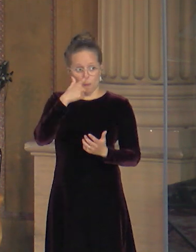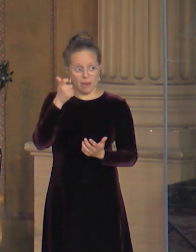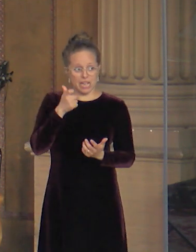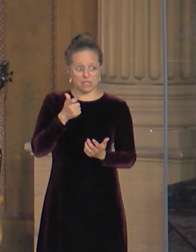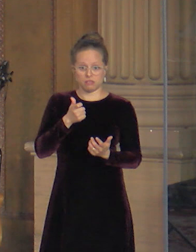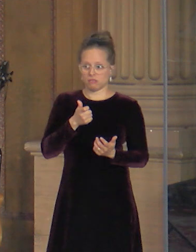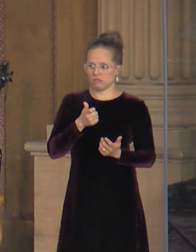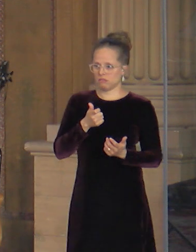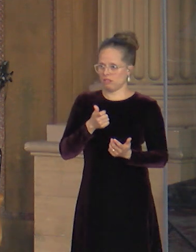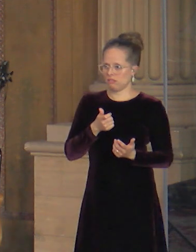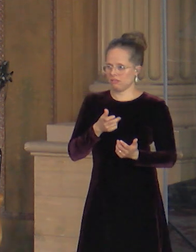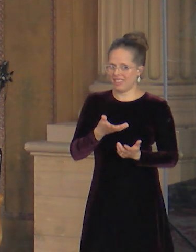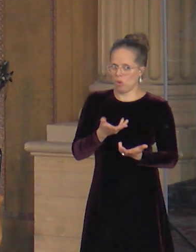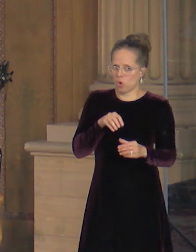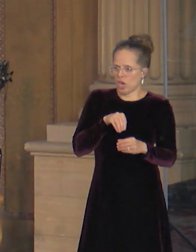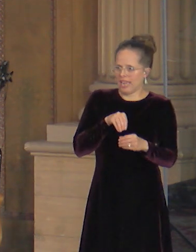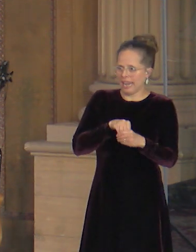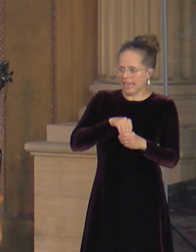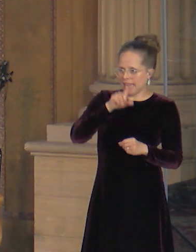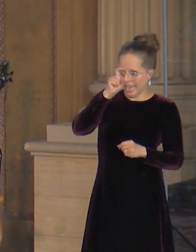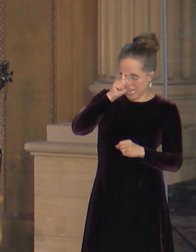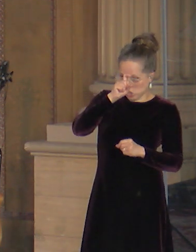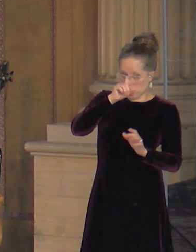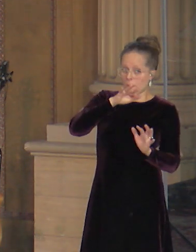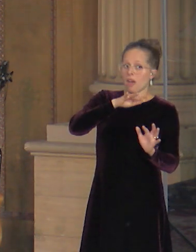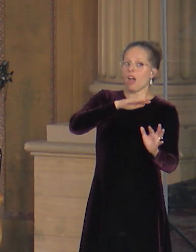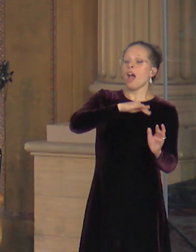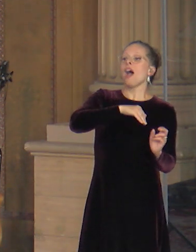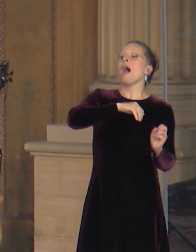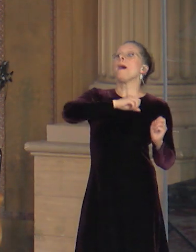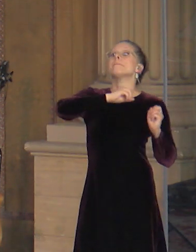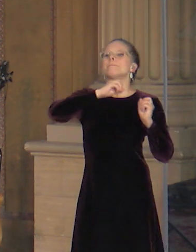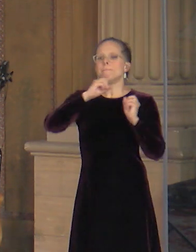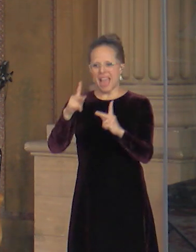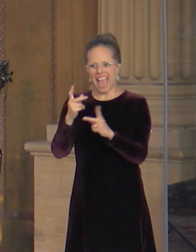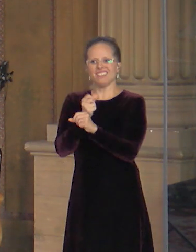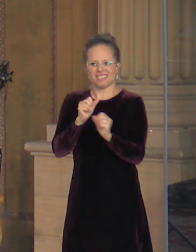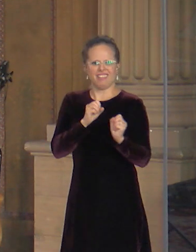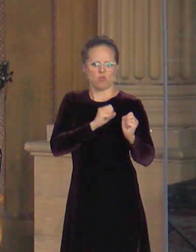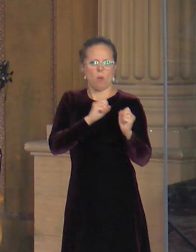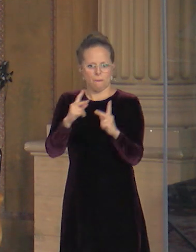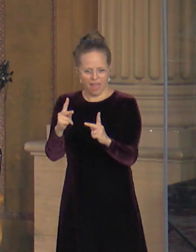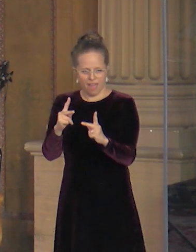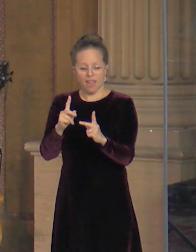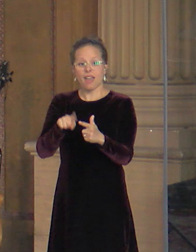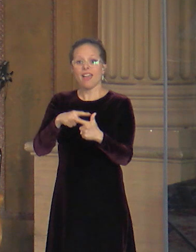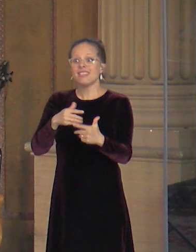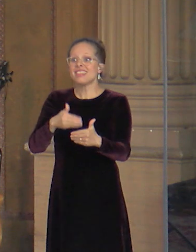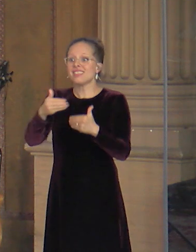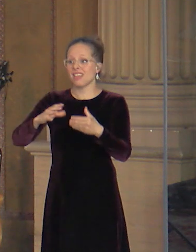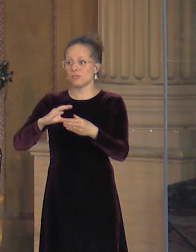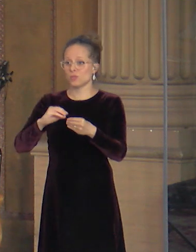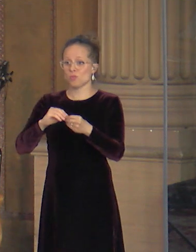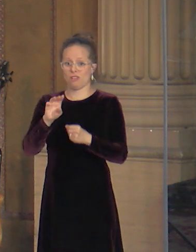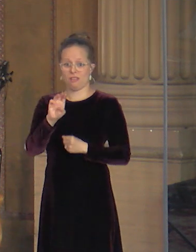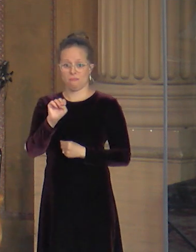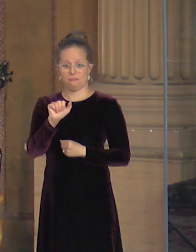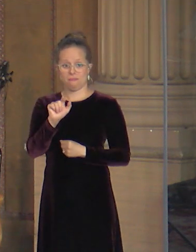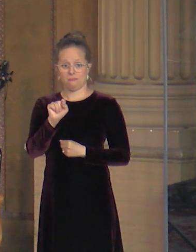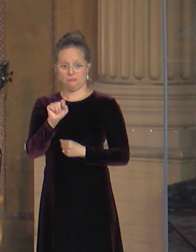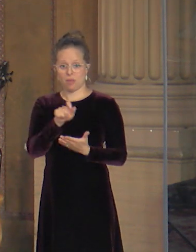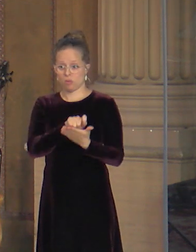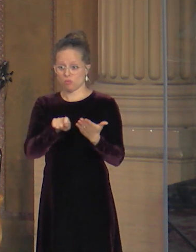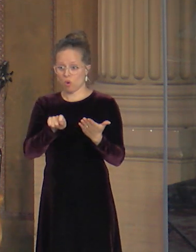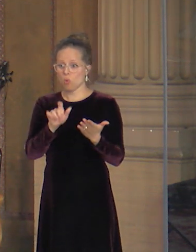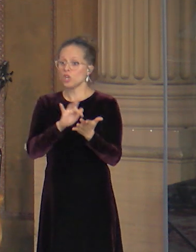the all clear they came back up out of Egypt and then immediately the next story in Matthew's in Matthew's account is Jesus going